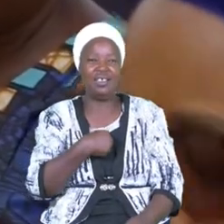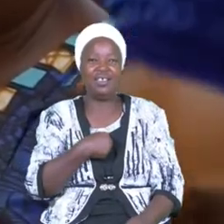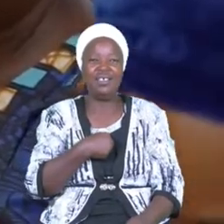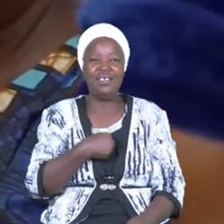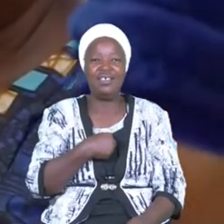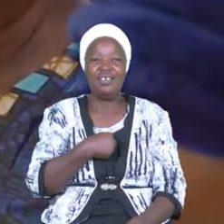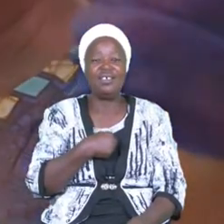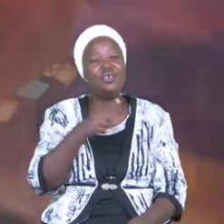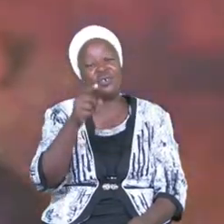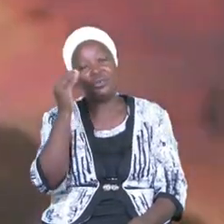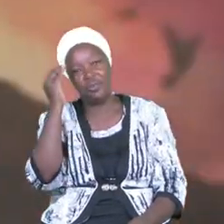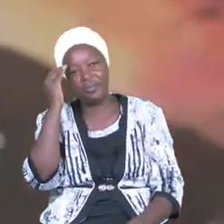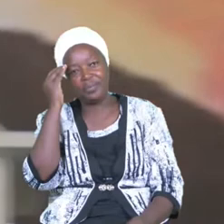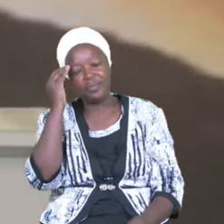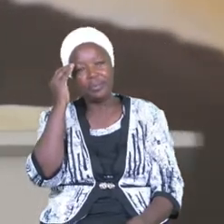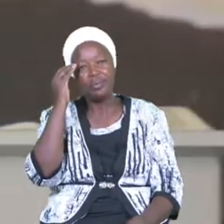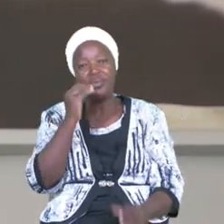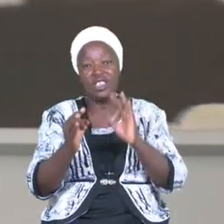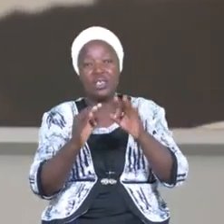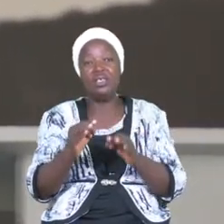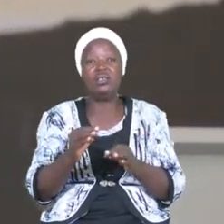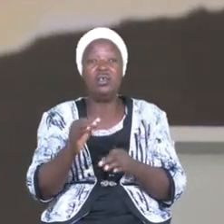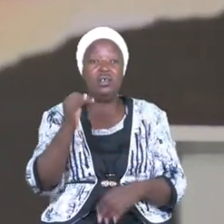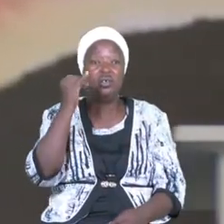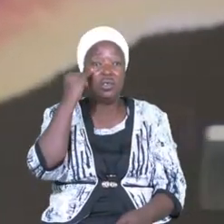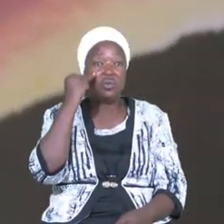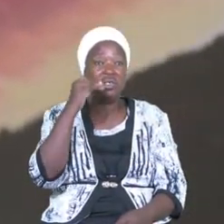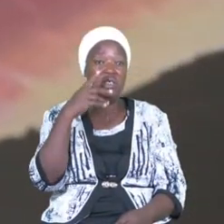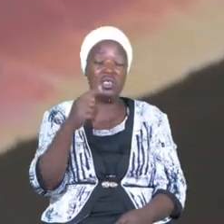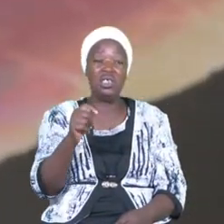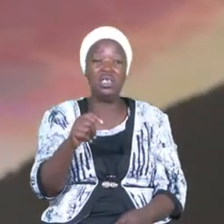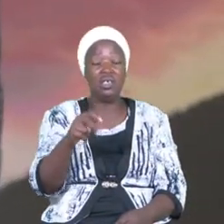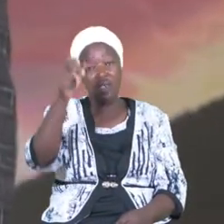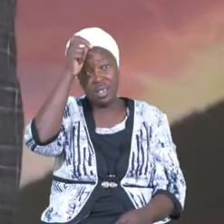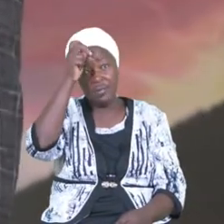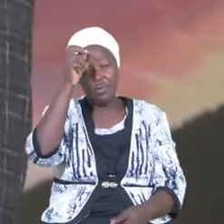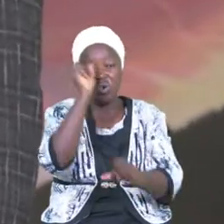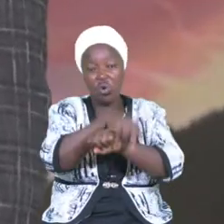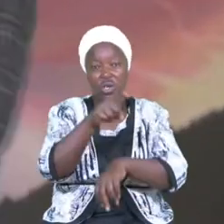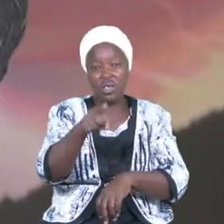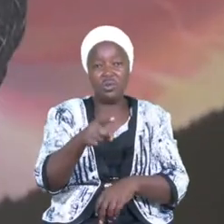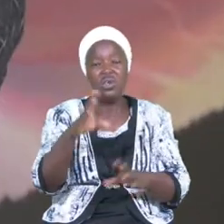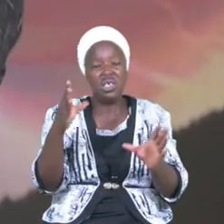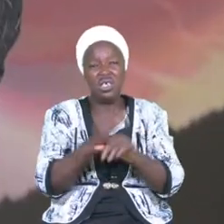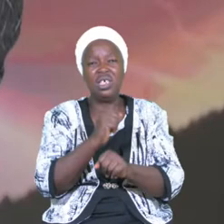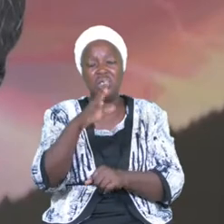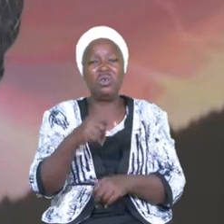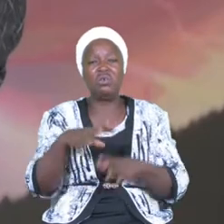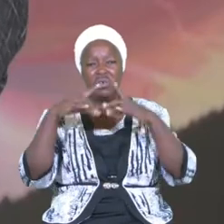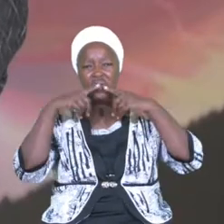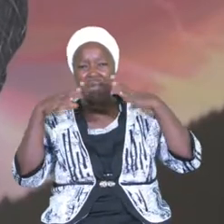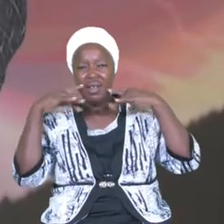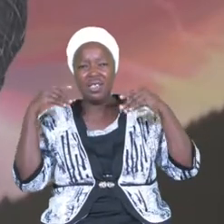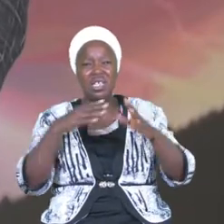know, if the devil conquers you, takes your smile away from you, you know that you are